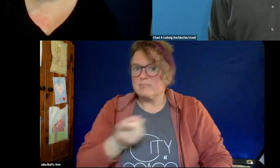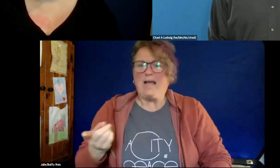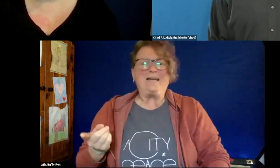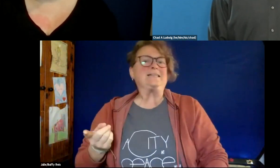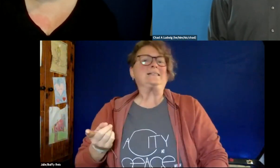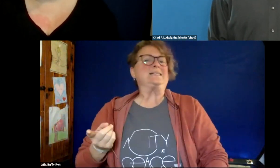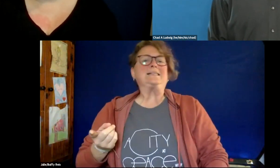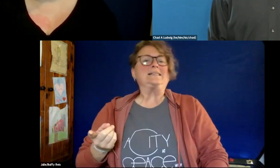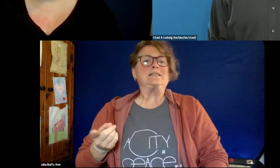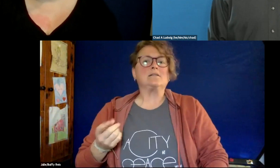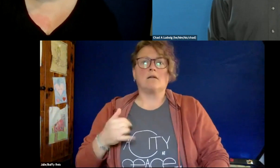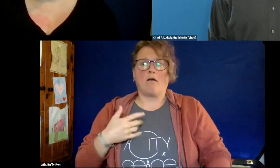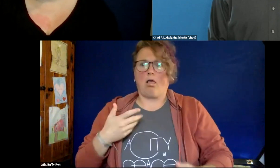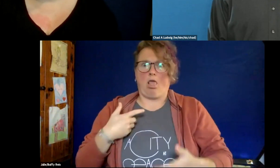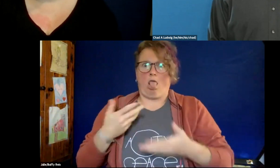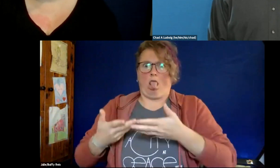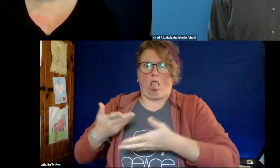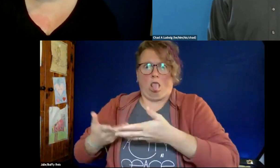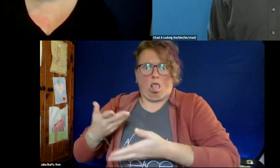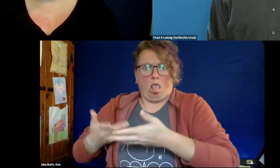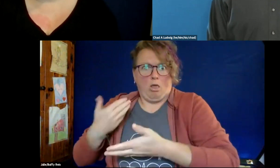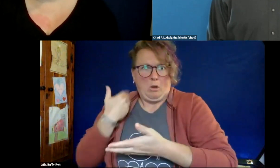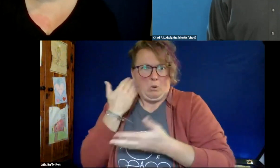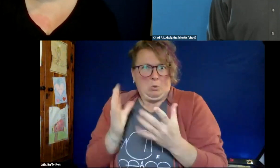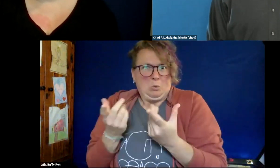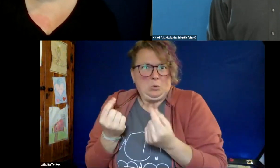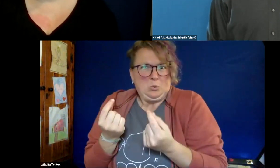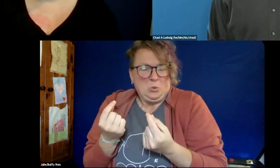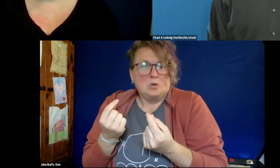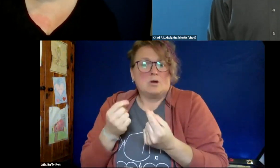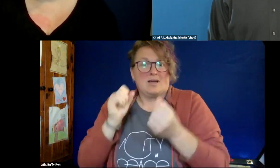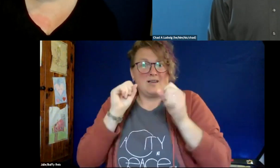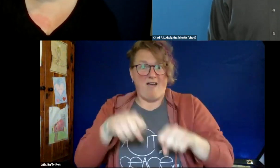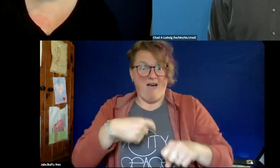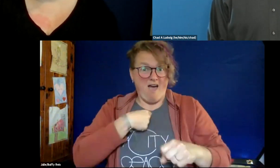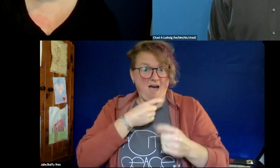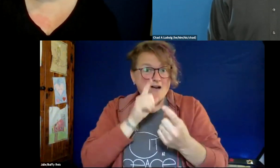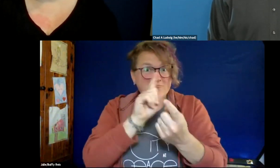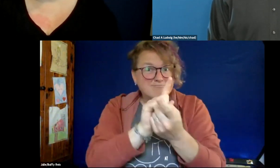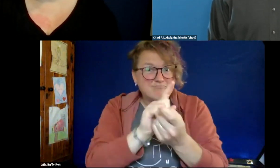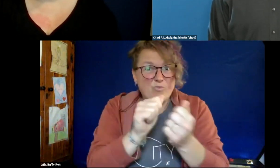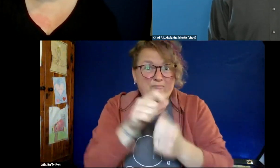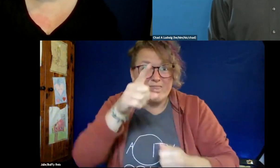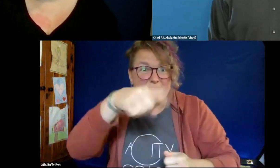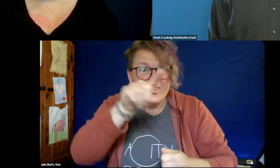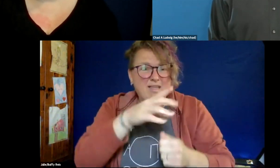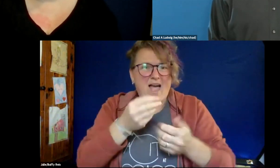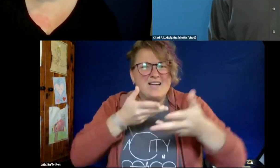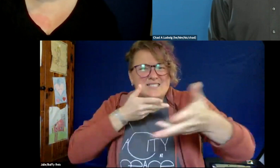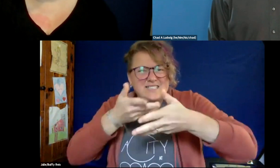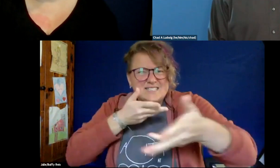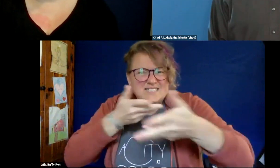those services, and that's perfect. And what if I tell my friend and they don't want to come?